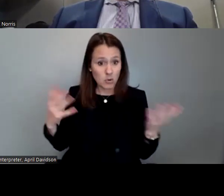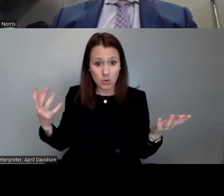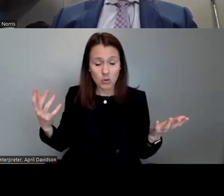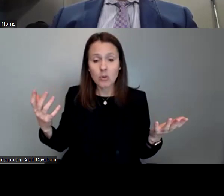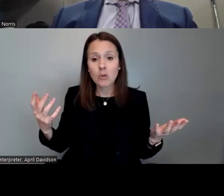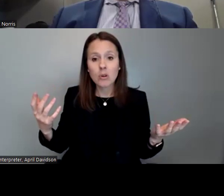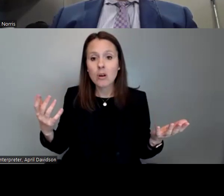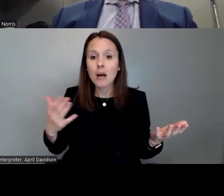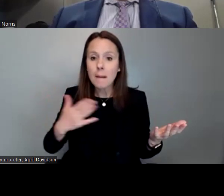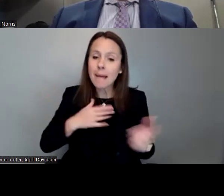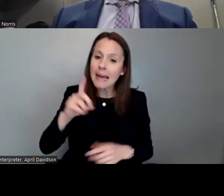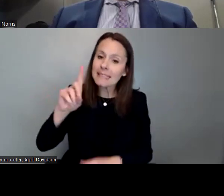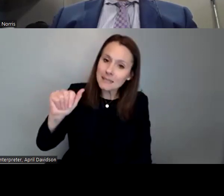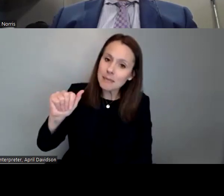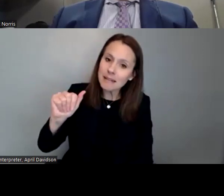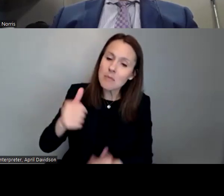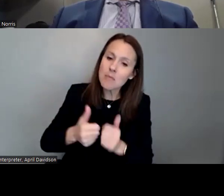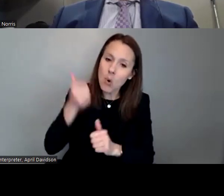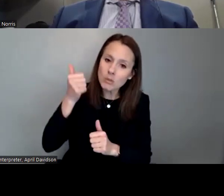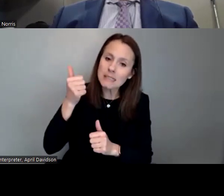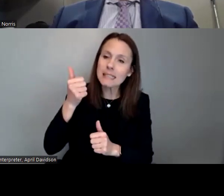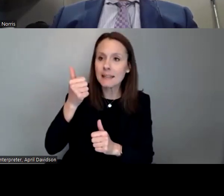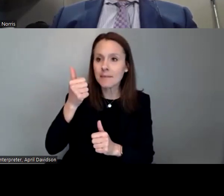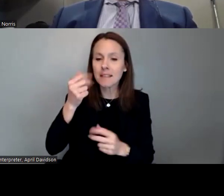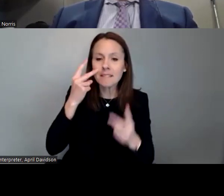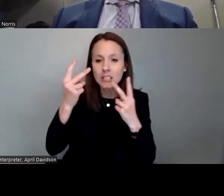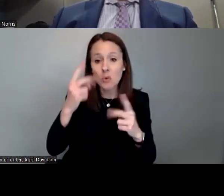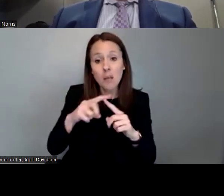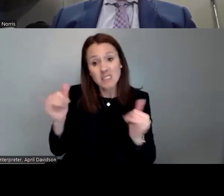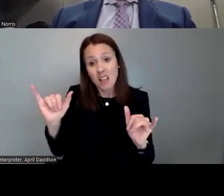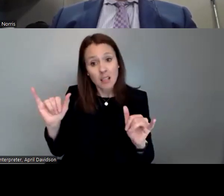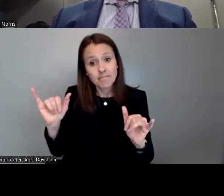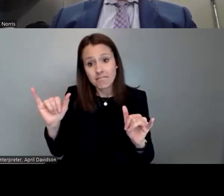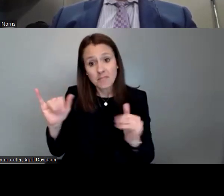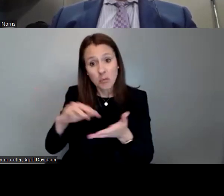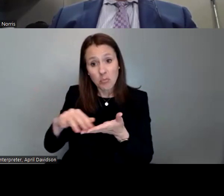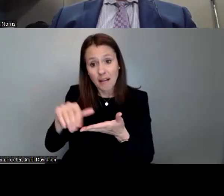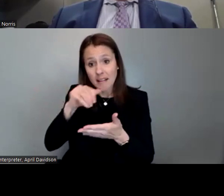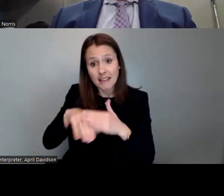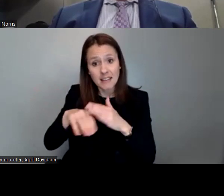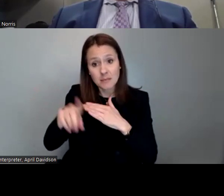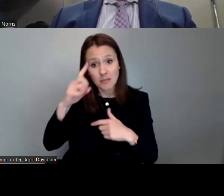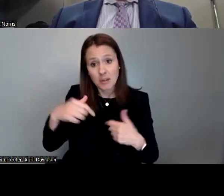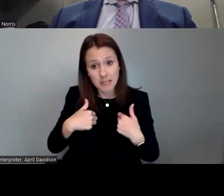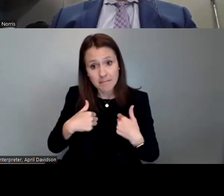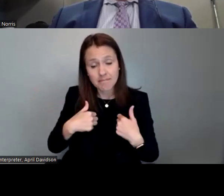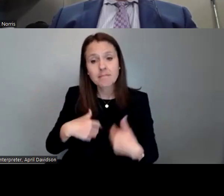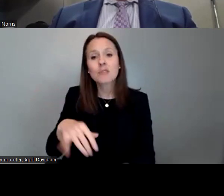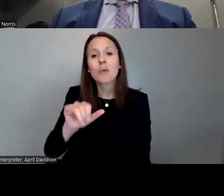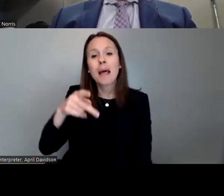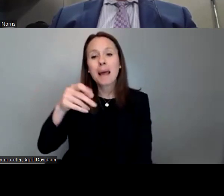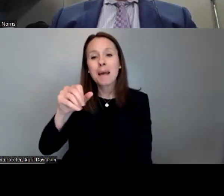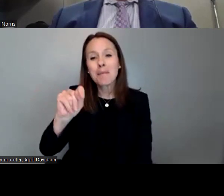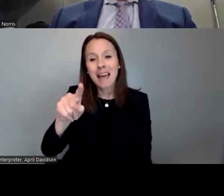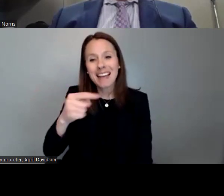my disability is largely visual. So I think, like Pat rightly observed, is